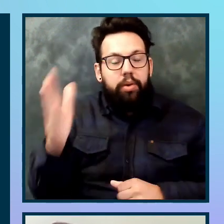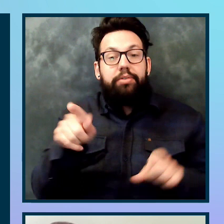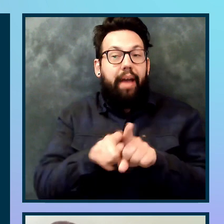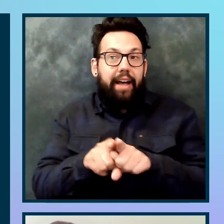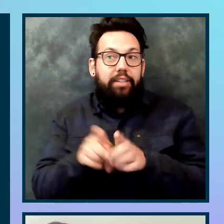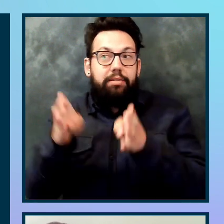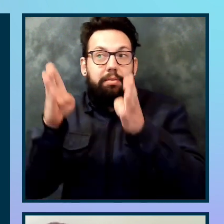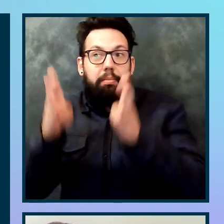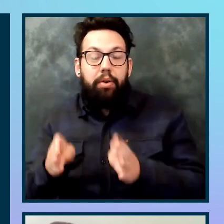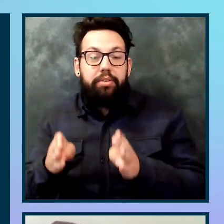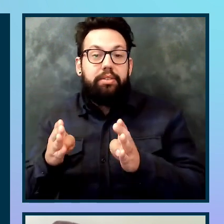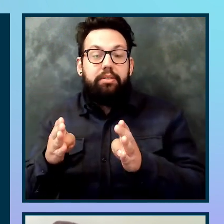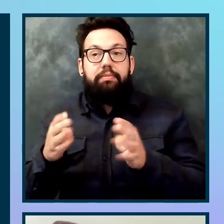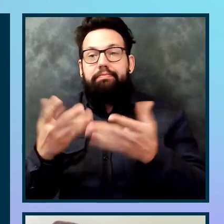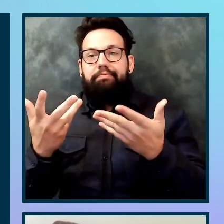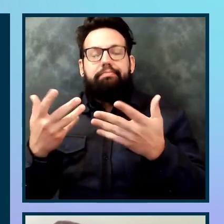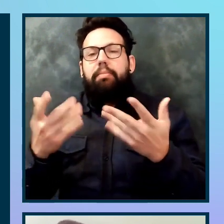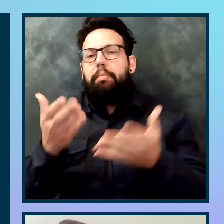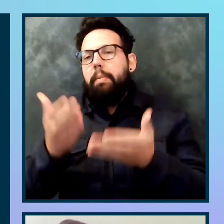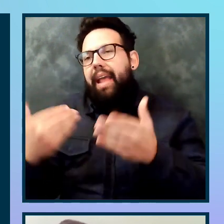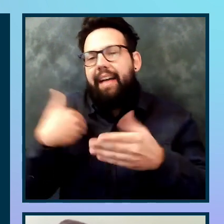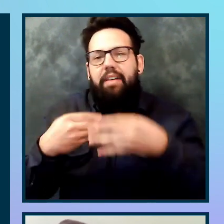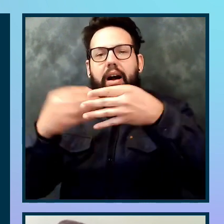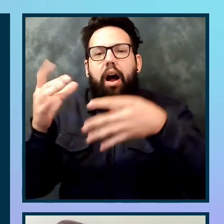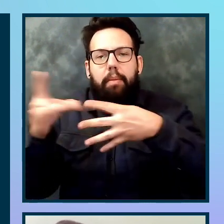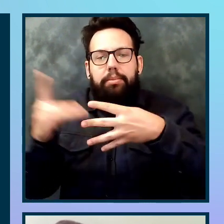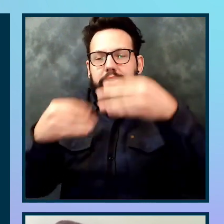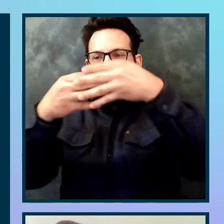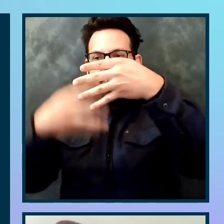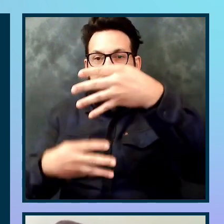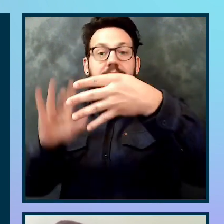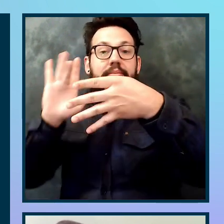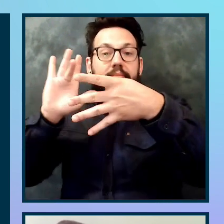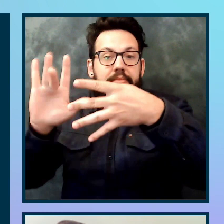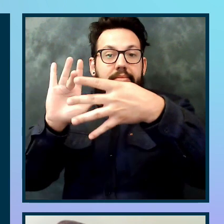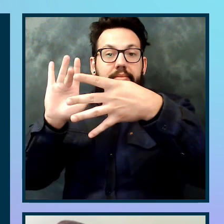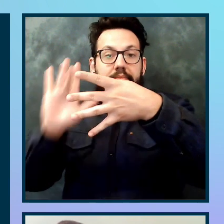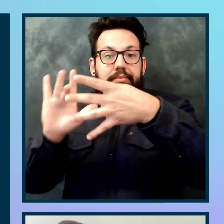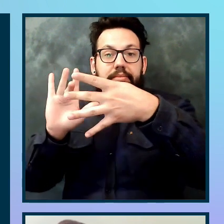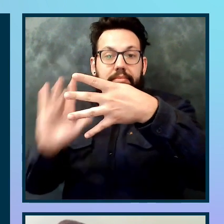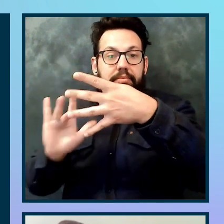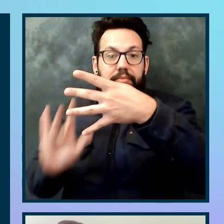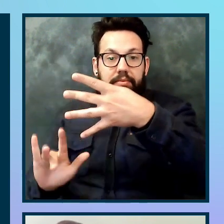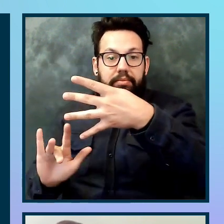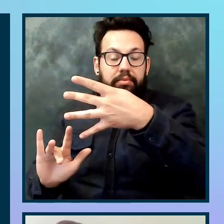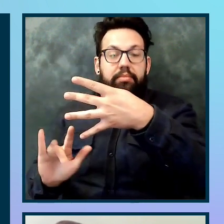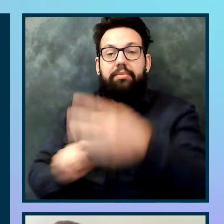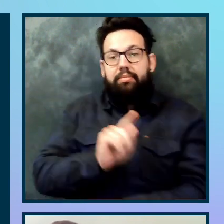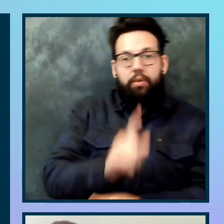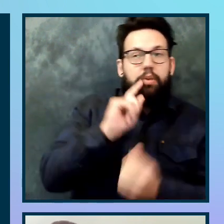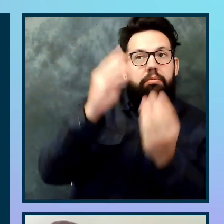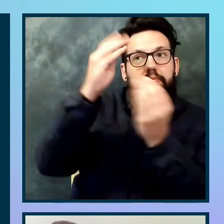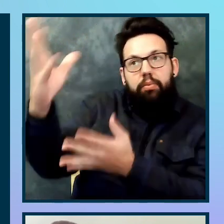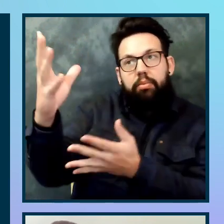themselves, and we're searching in the search input, then we want to indicate to the screen reader that those contents have changed. And so for that, we can